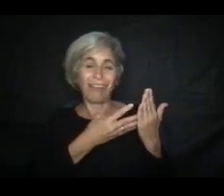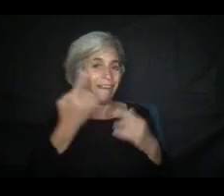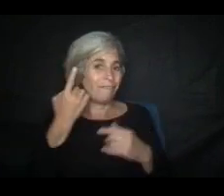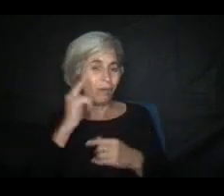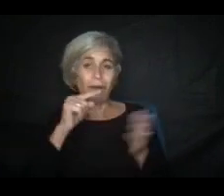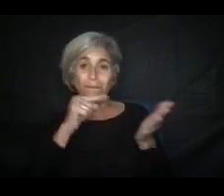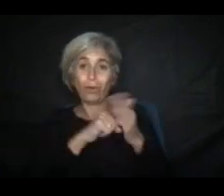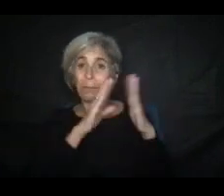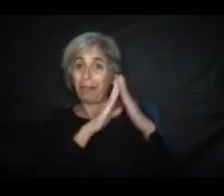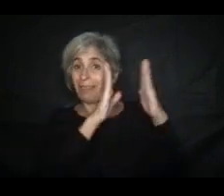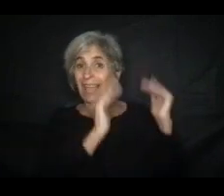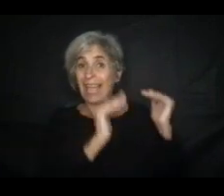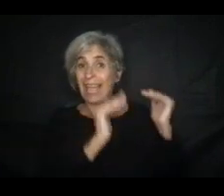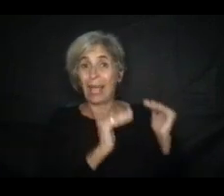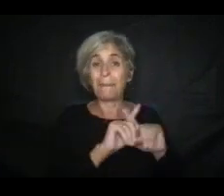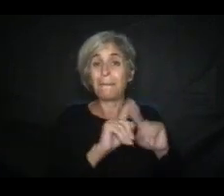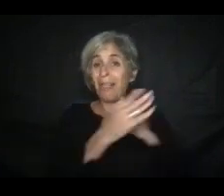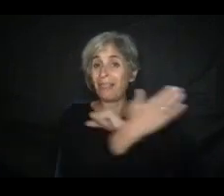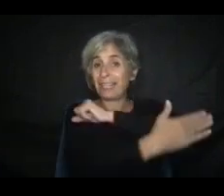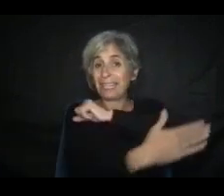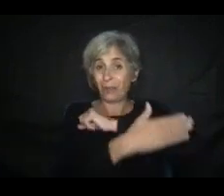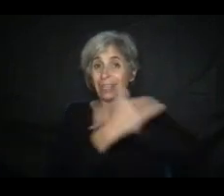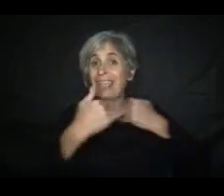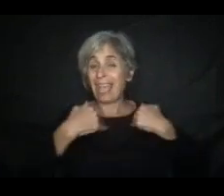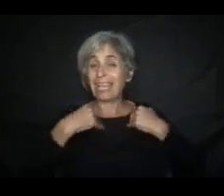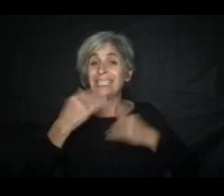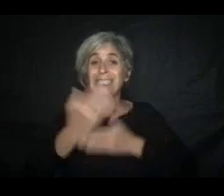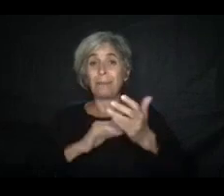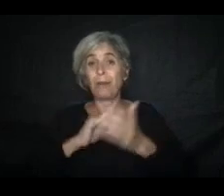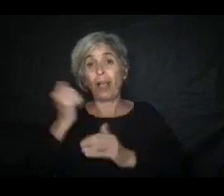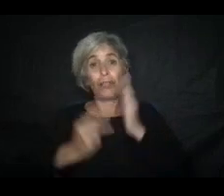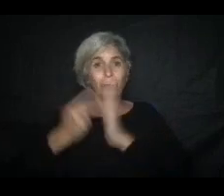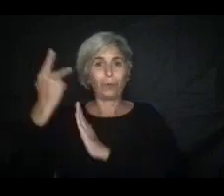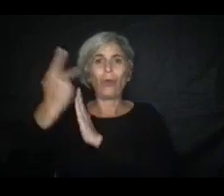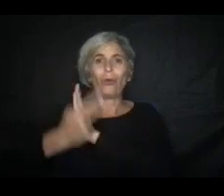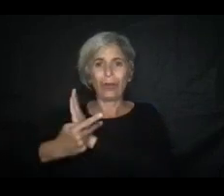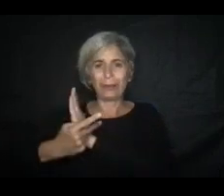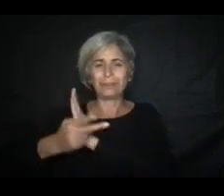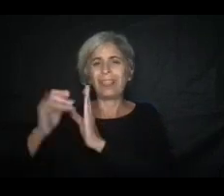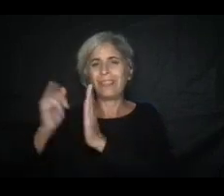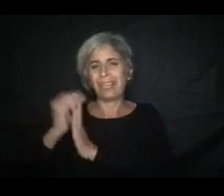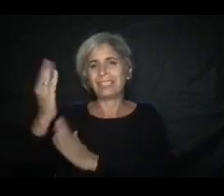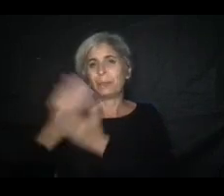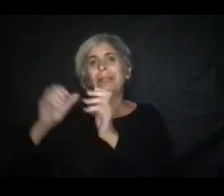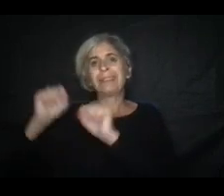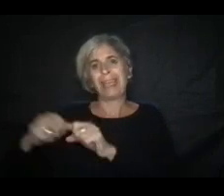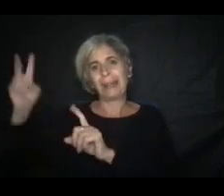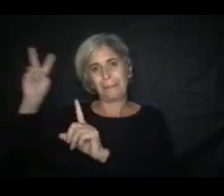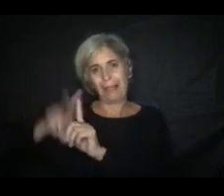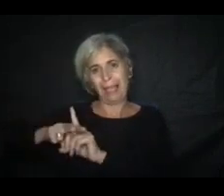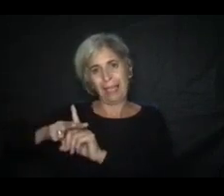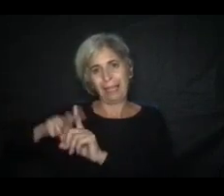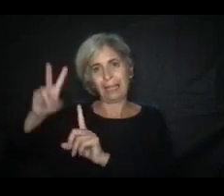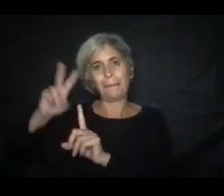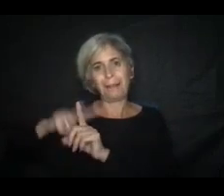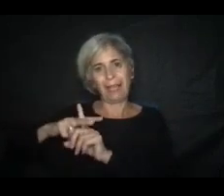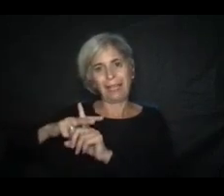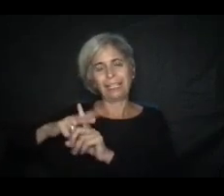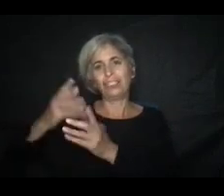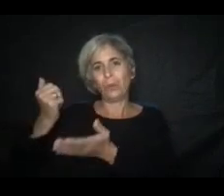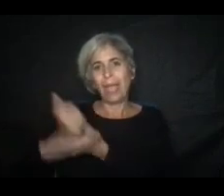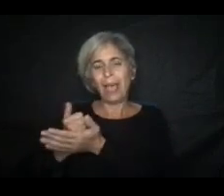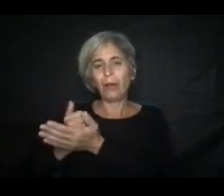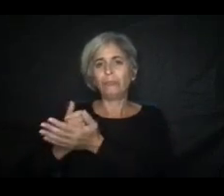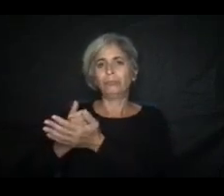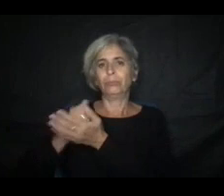affordable housing, but the county does actually have some other programs that somebody could apply for to help offset or pay for